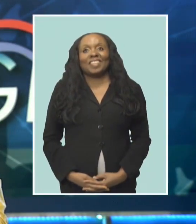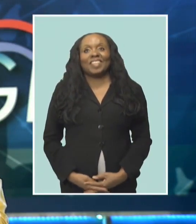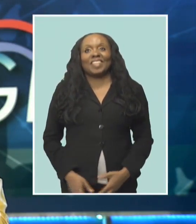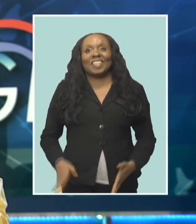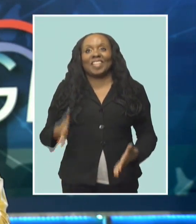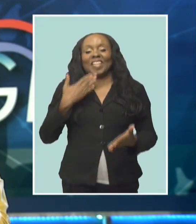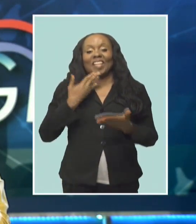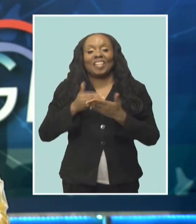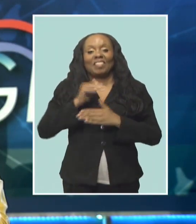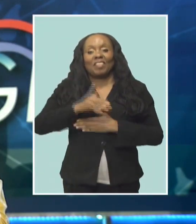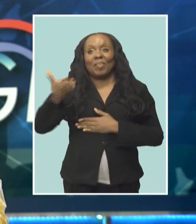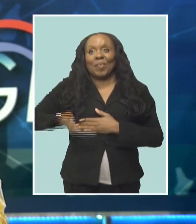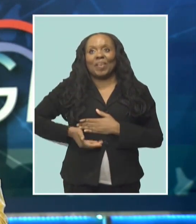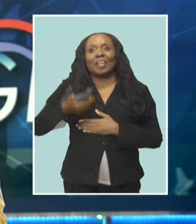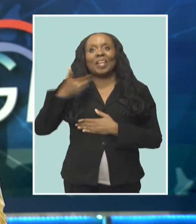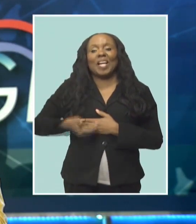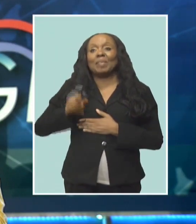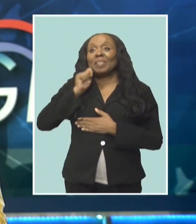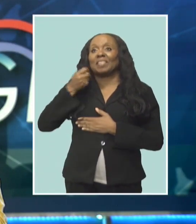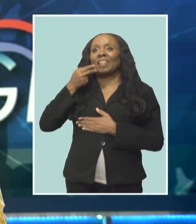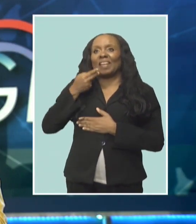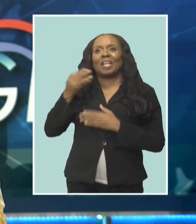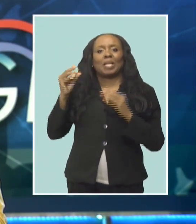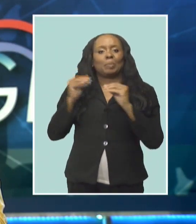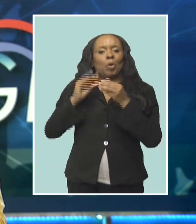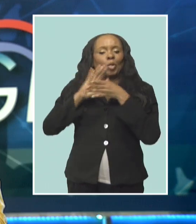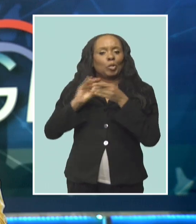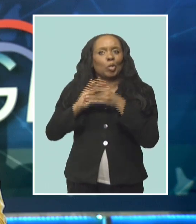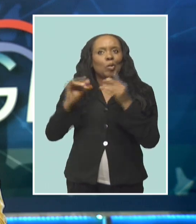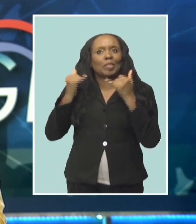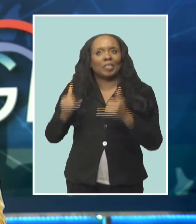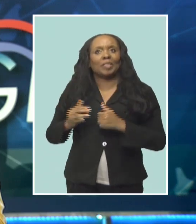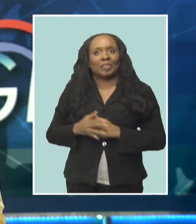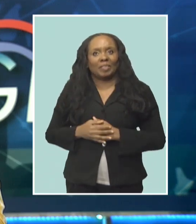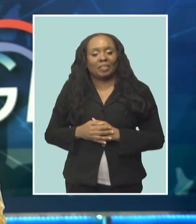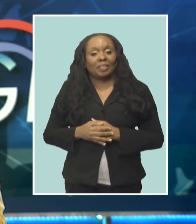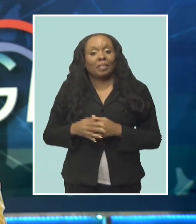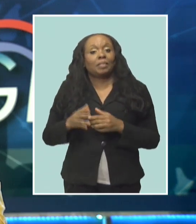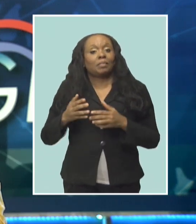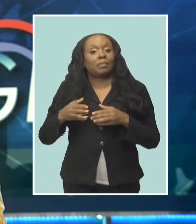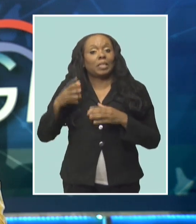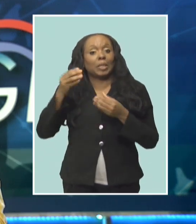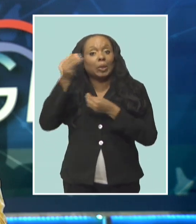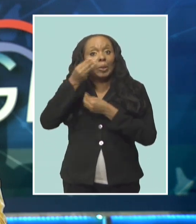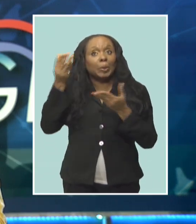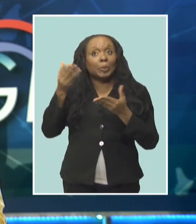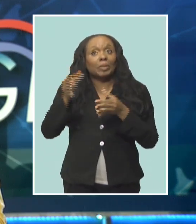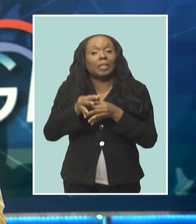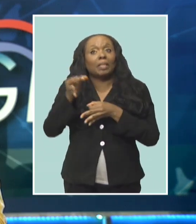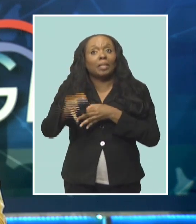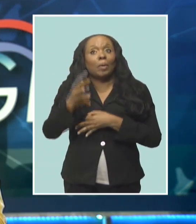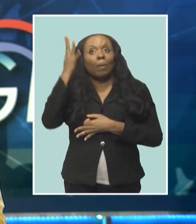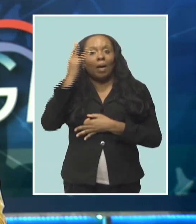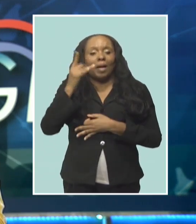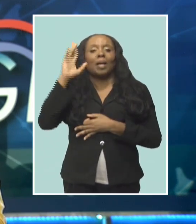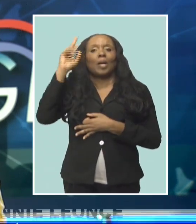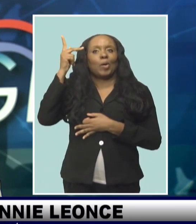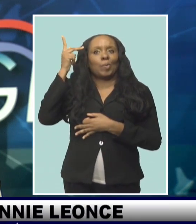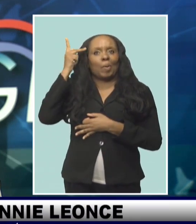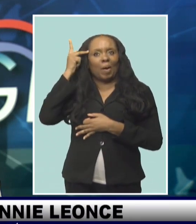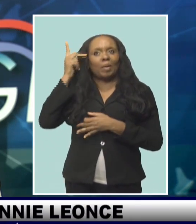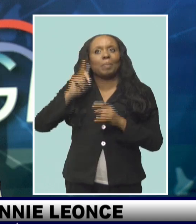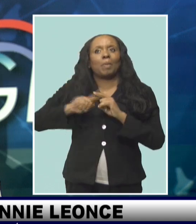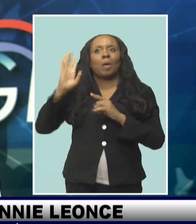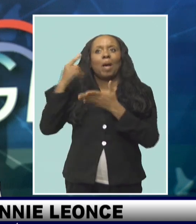Good evening and welcome. I'm Tisha Hines with the details at this time. Delayed because we've been covering Parliament, which we will get to a